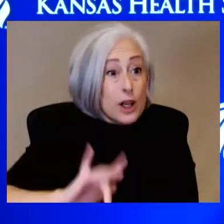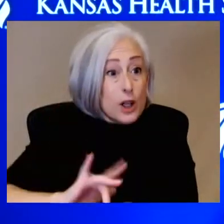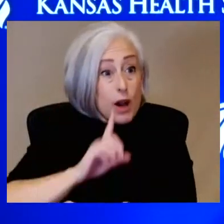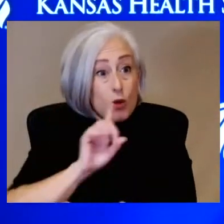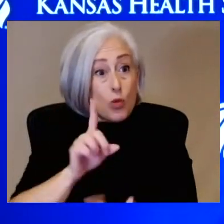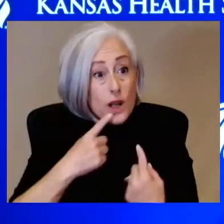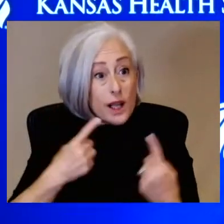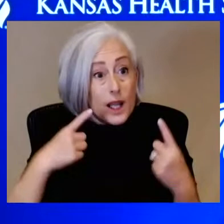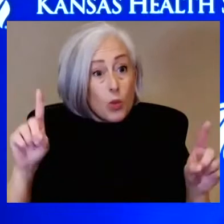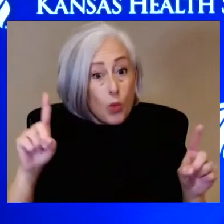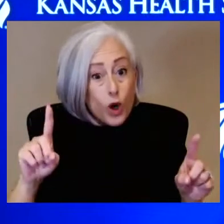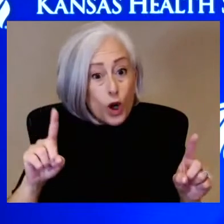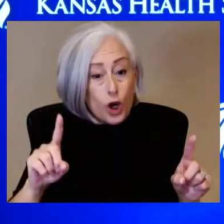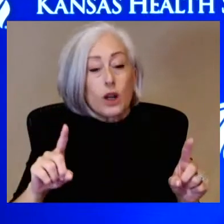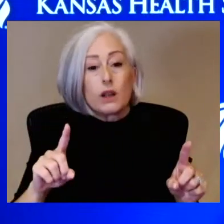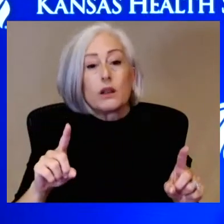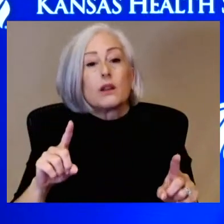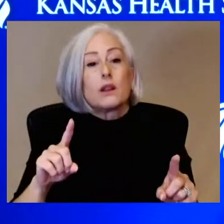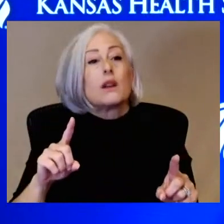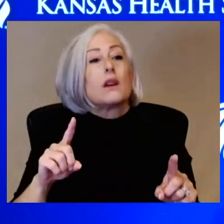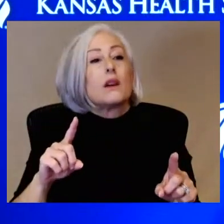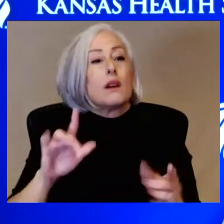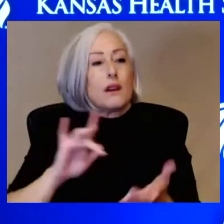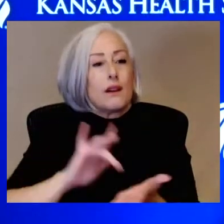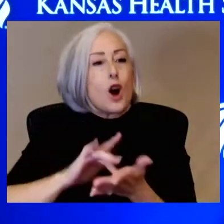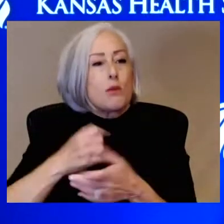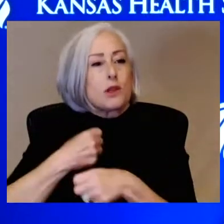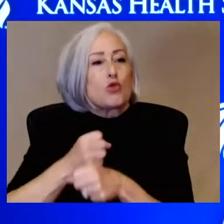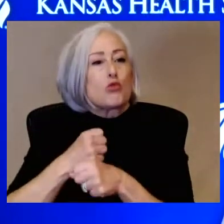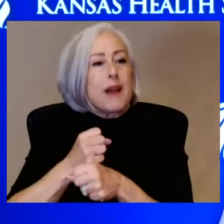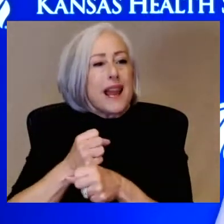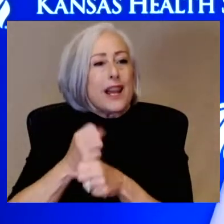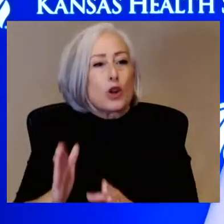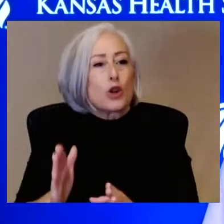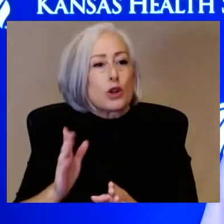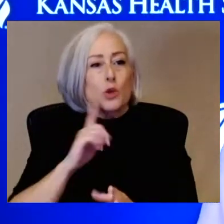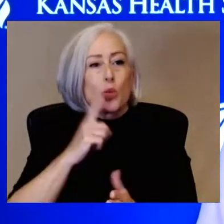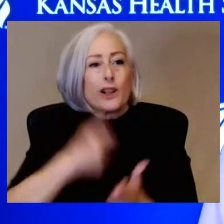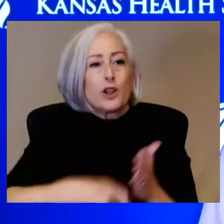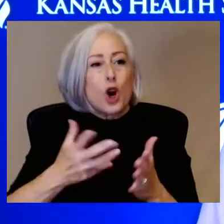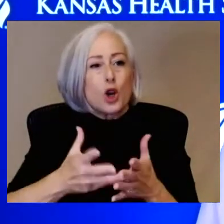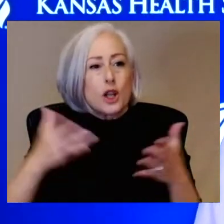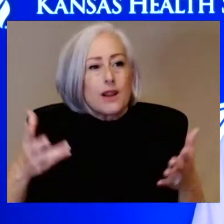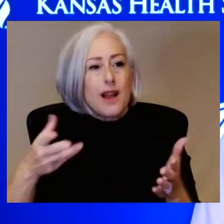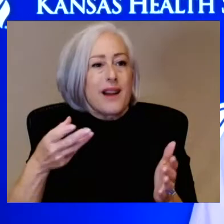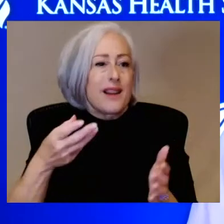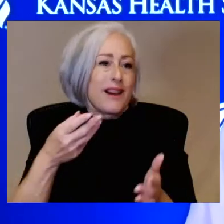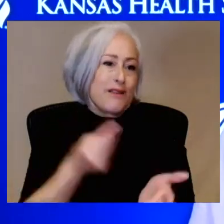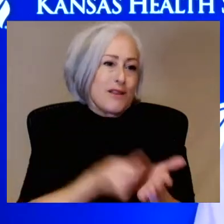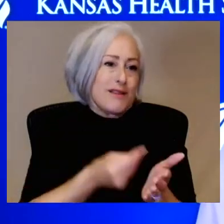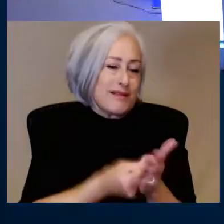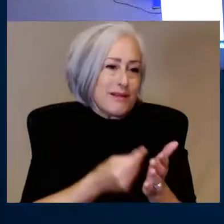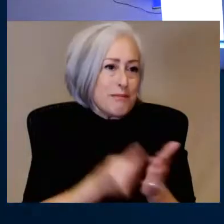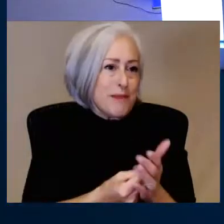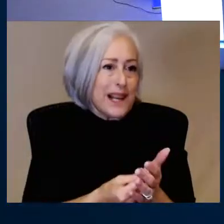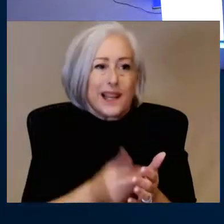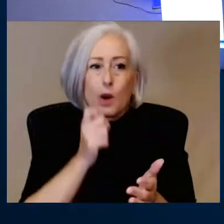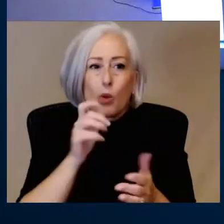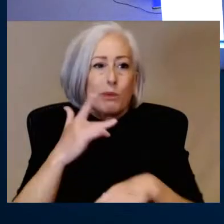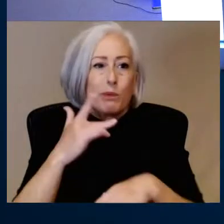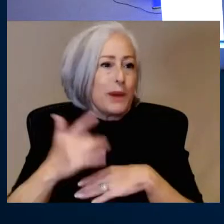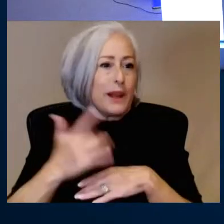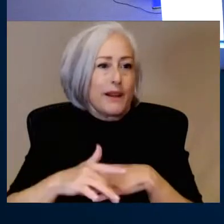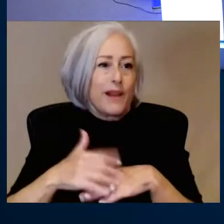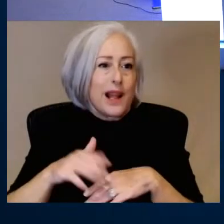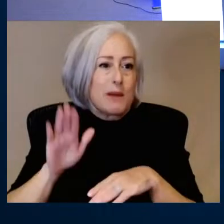a very high price for that. It wouldn't be available just in the stores off the shelves for that reason. It's right on. I think that's one way to